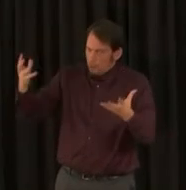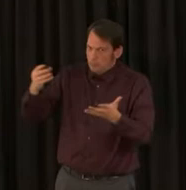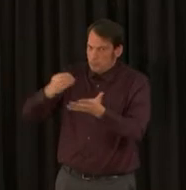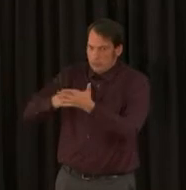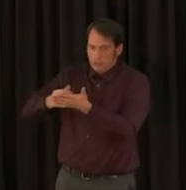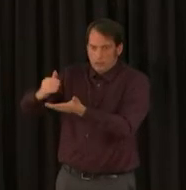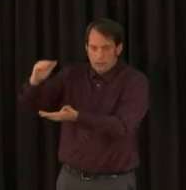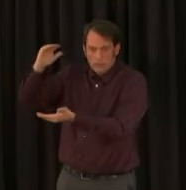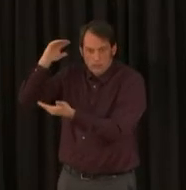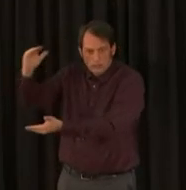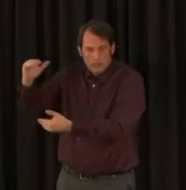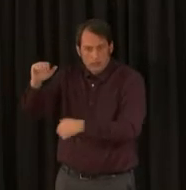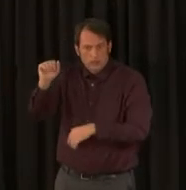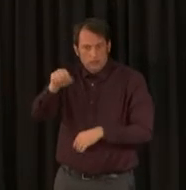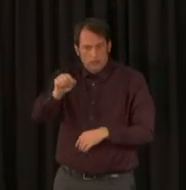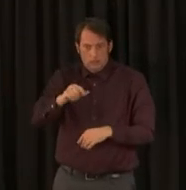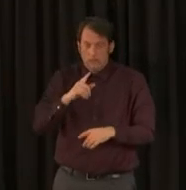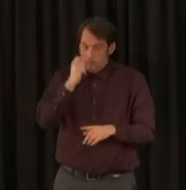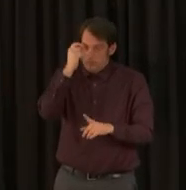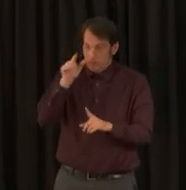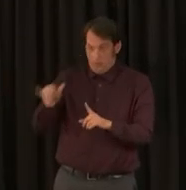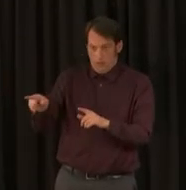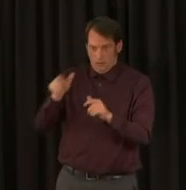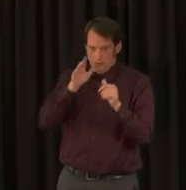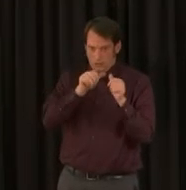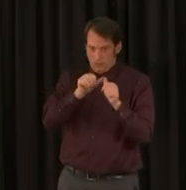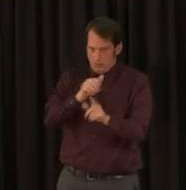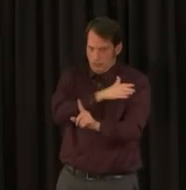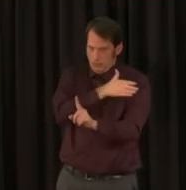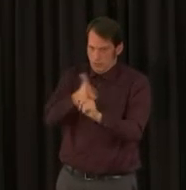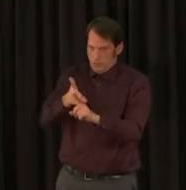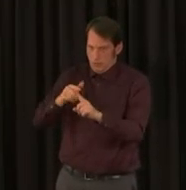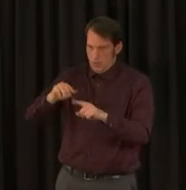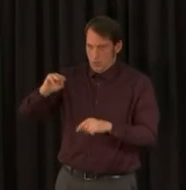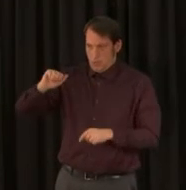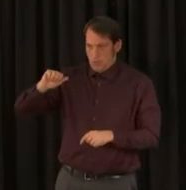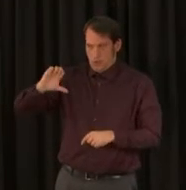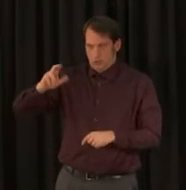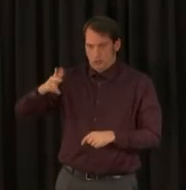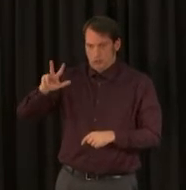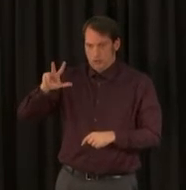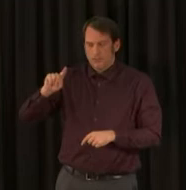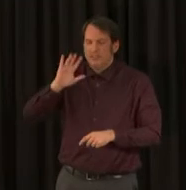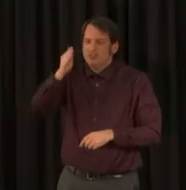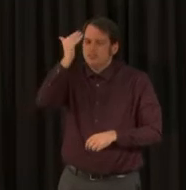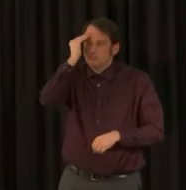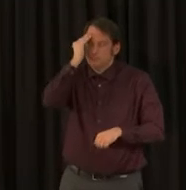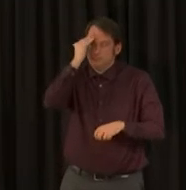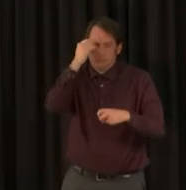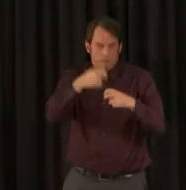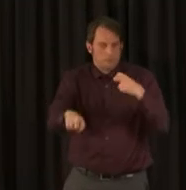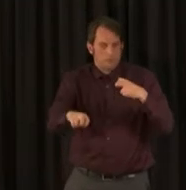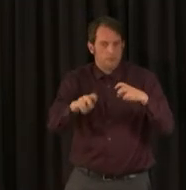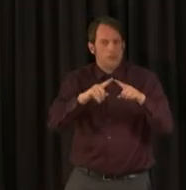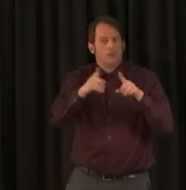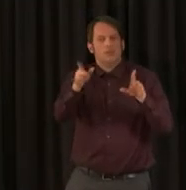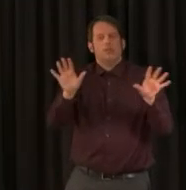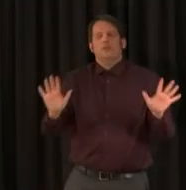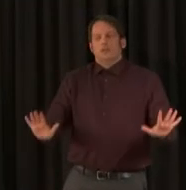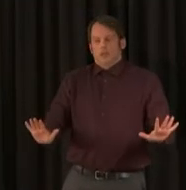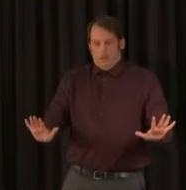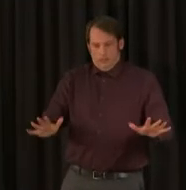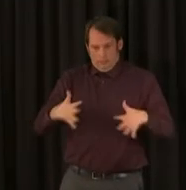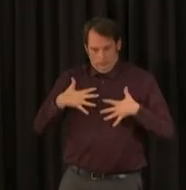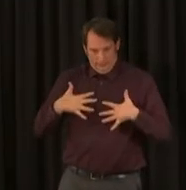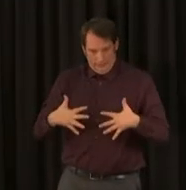until March 31st. I would just say, I know it's difficult, but to sort of take a deep breath and read through everything and